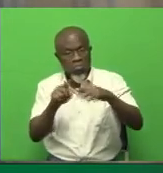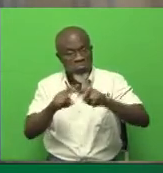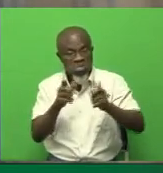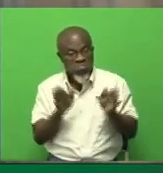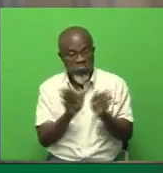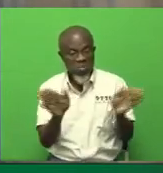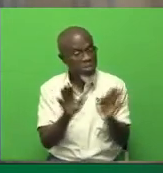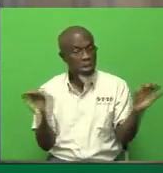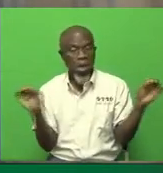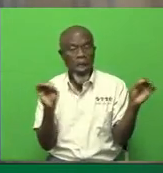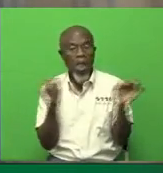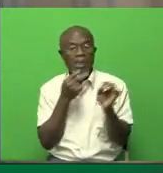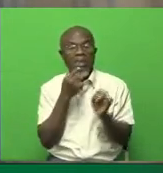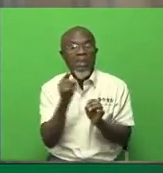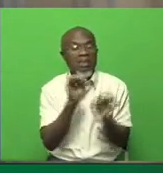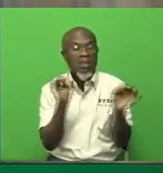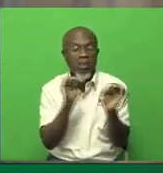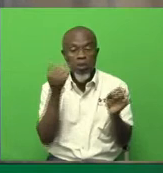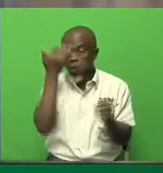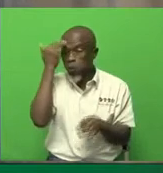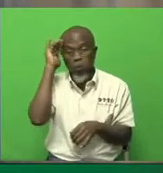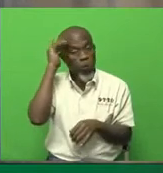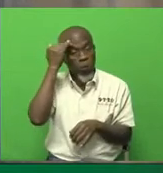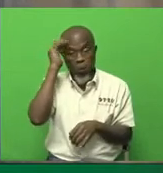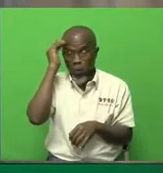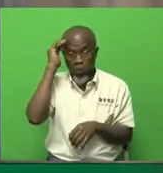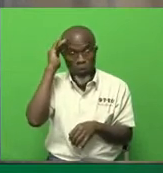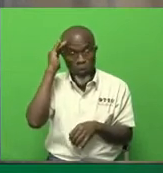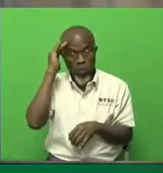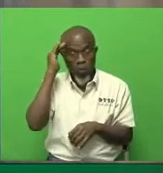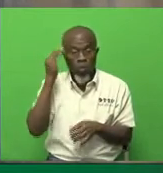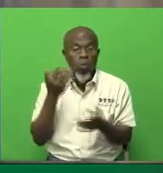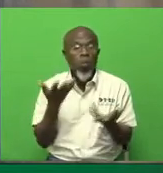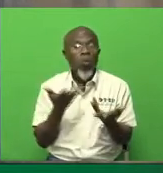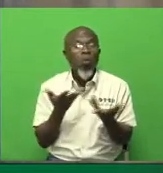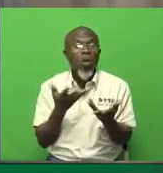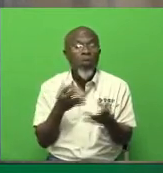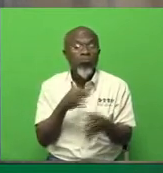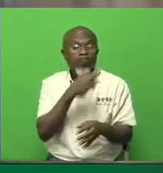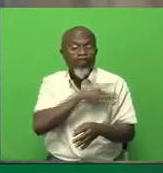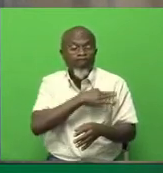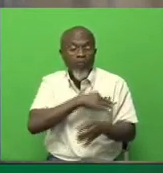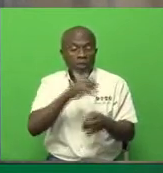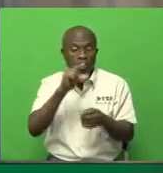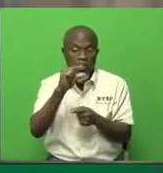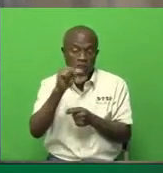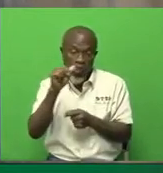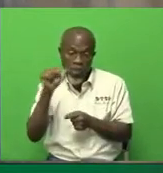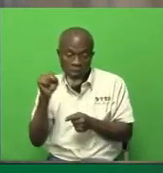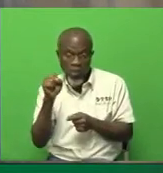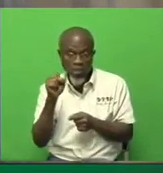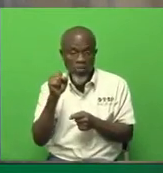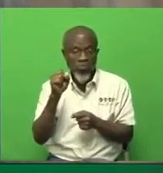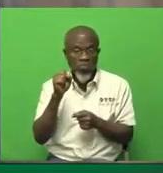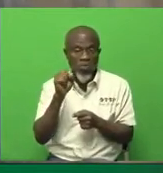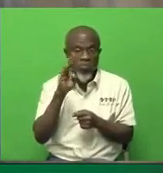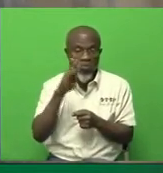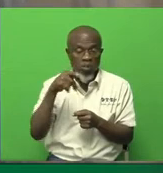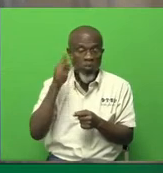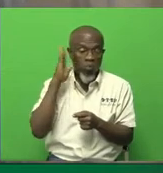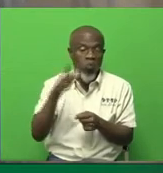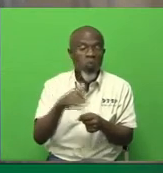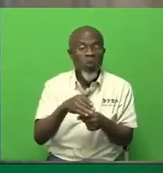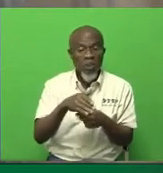even been told what volume of our gas will be sold to Bibi um we'll be so do I be by baby to NGC